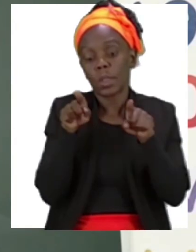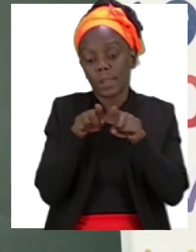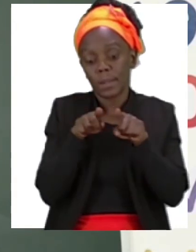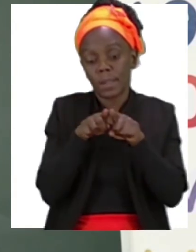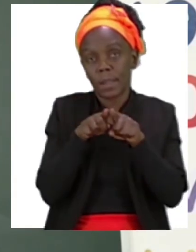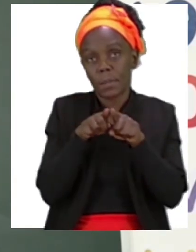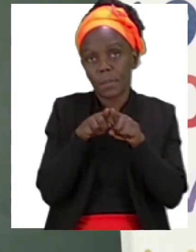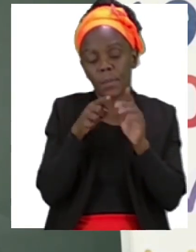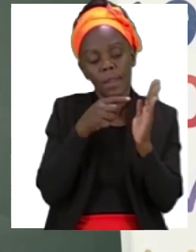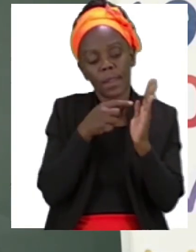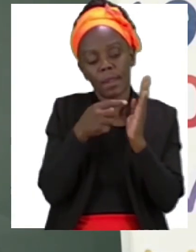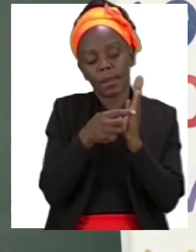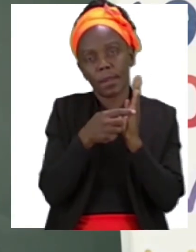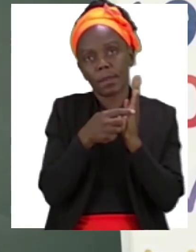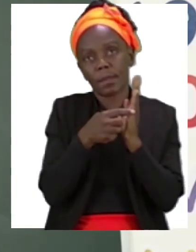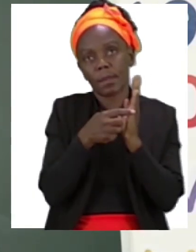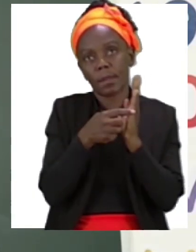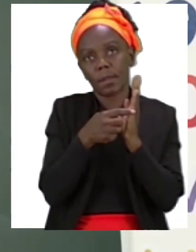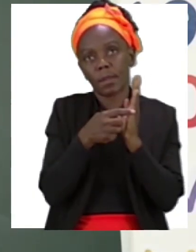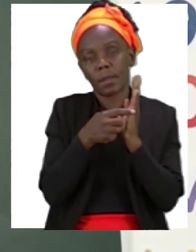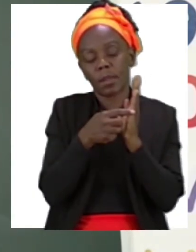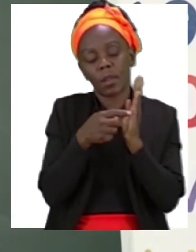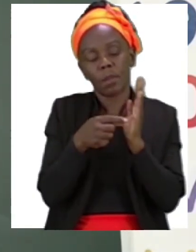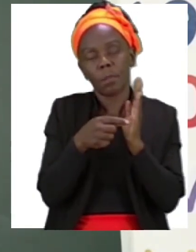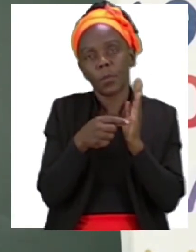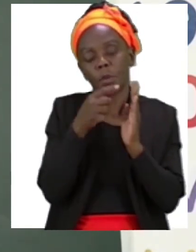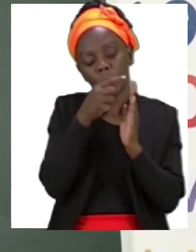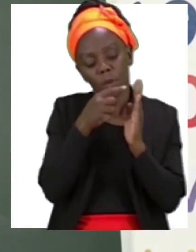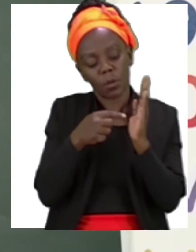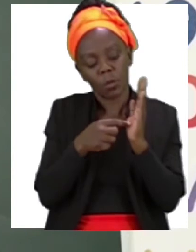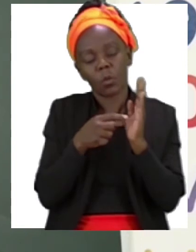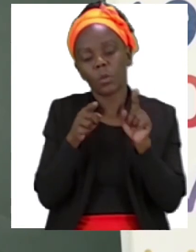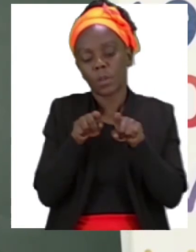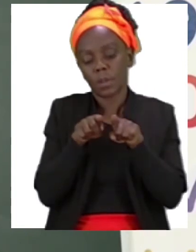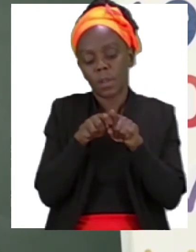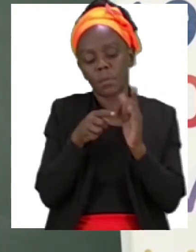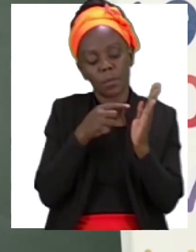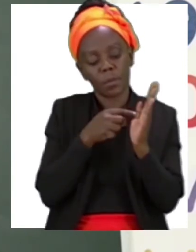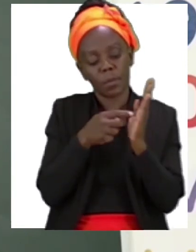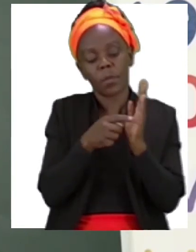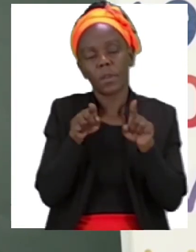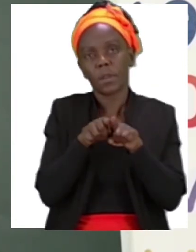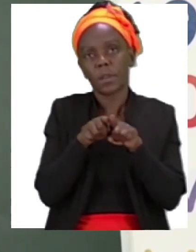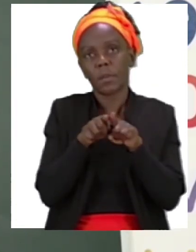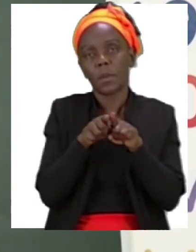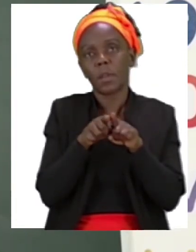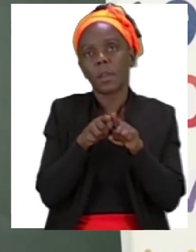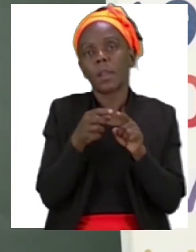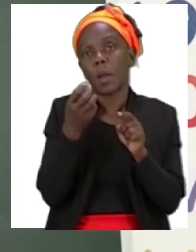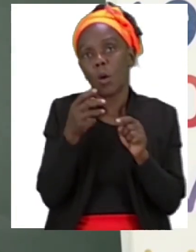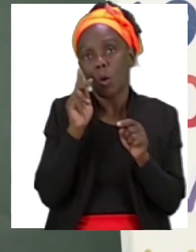then the longer sides are equal. It also has 4 corners. 1, 2, 3,